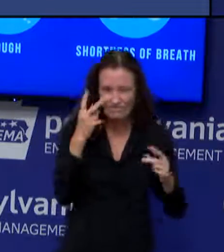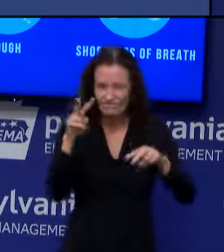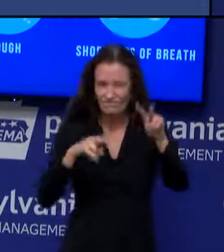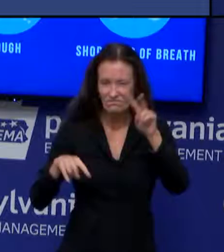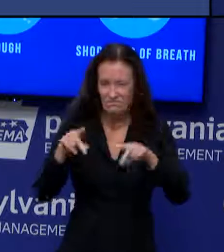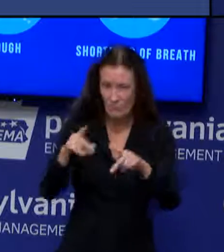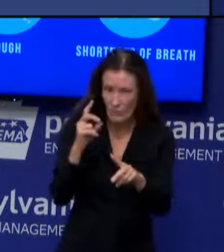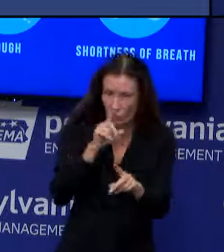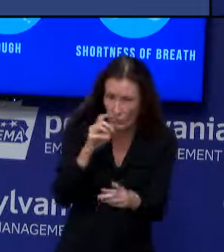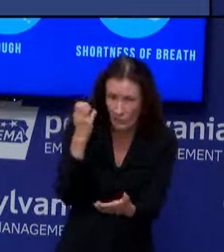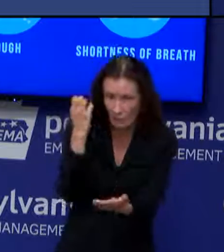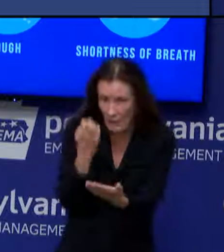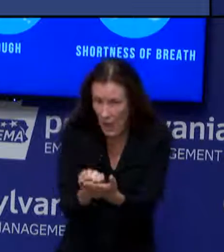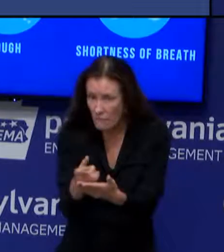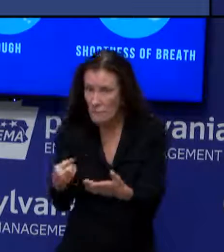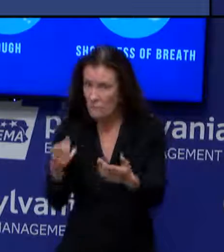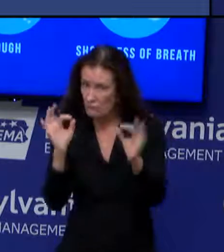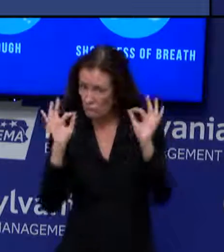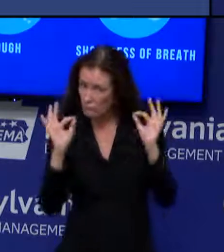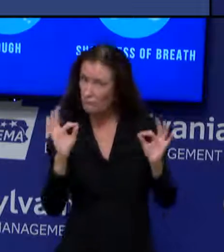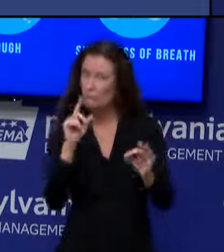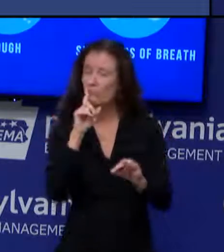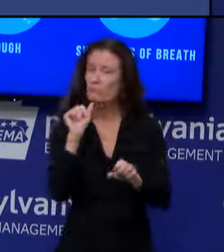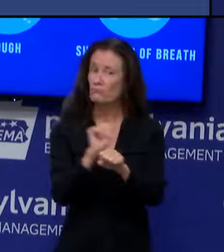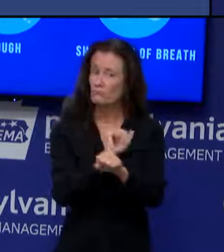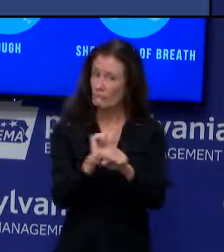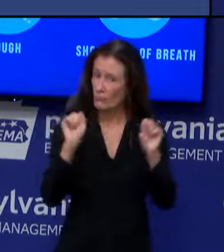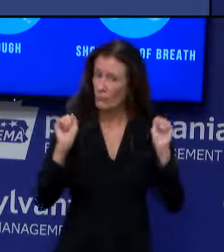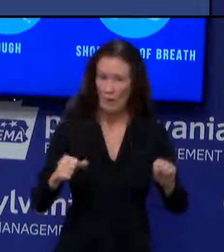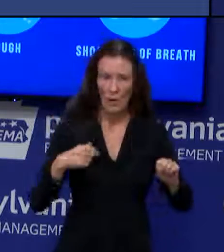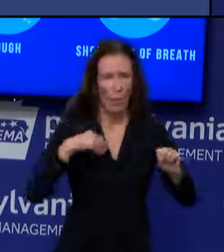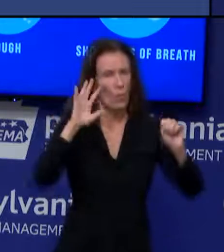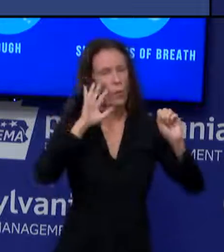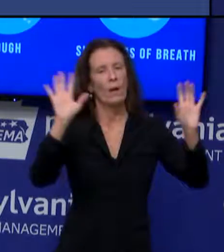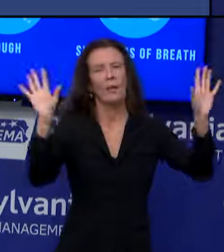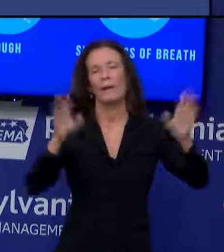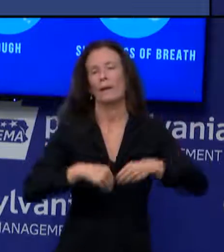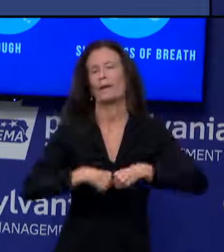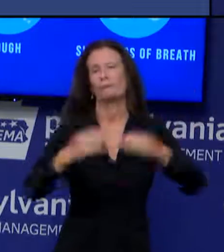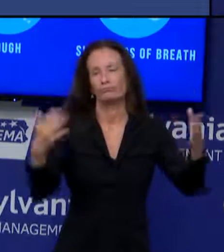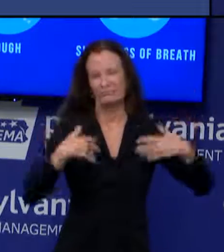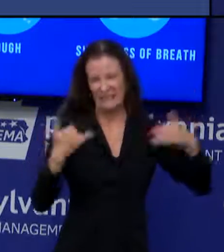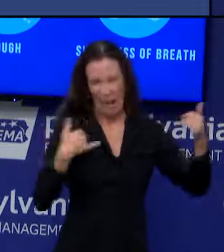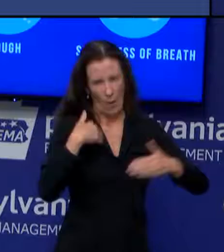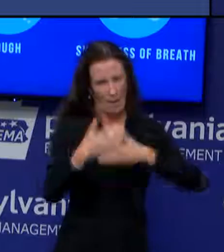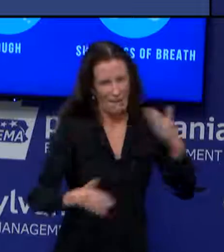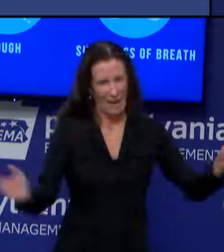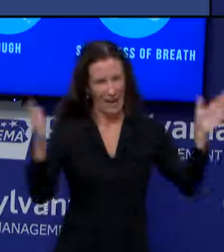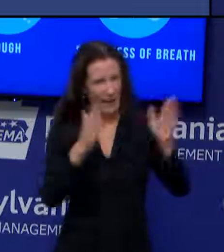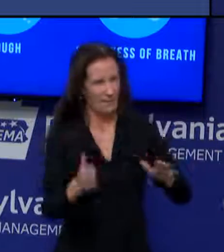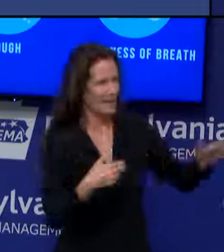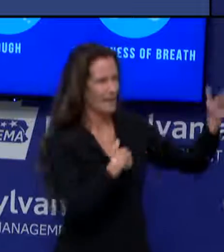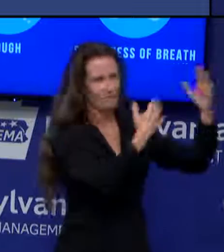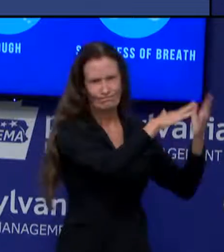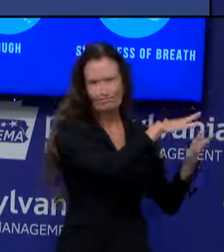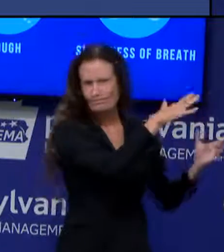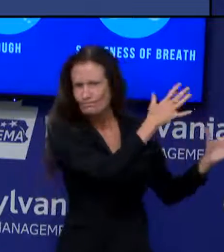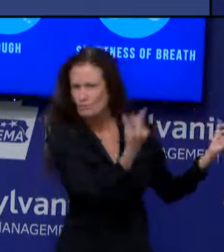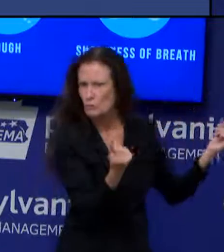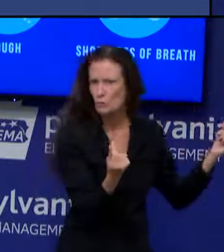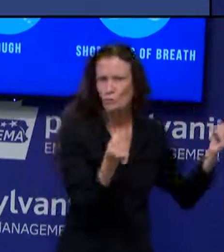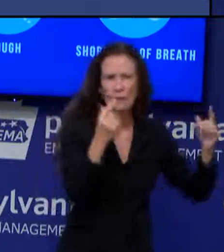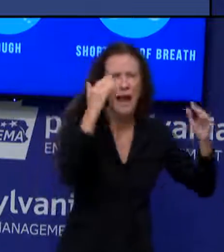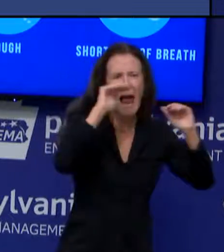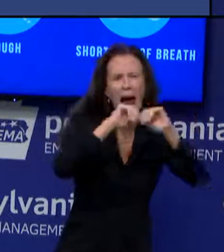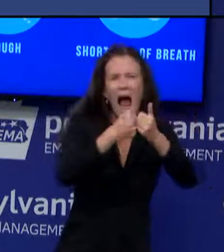we'll be ready. We are developing robust plans on, again, that distribution and the administration of